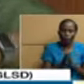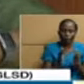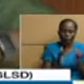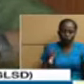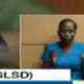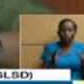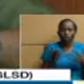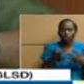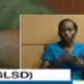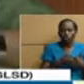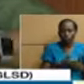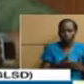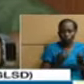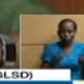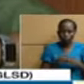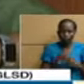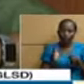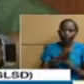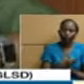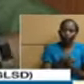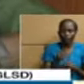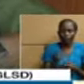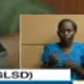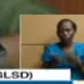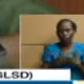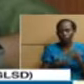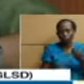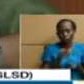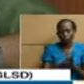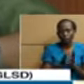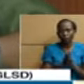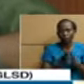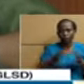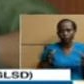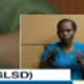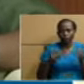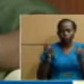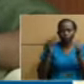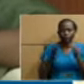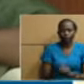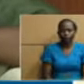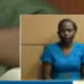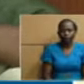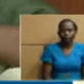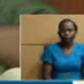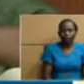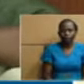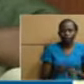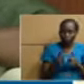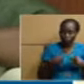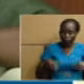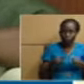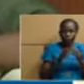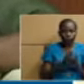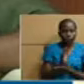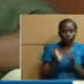industries, including cultural and creative industries. Thank you. To thrive. And to us, this is the bottom